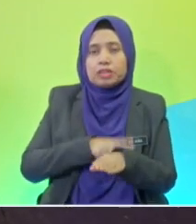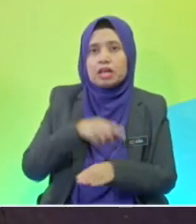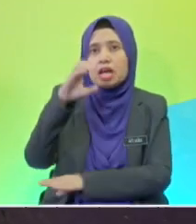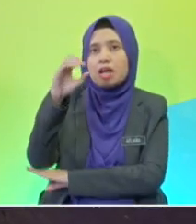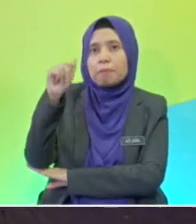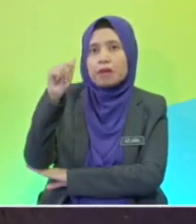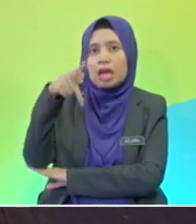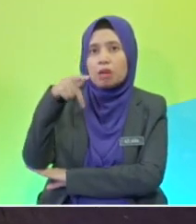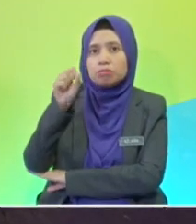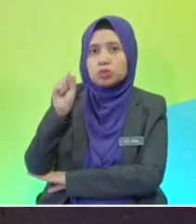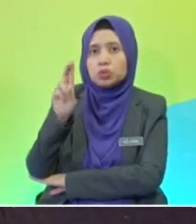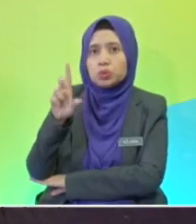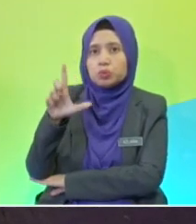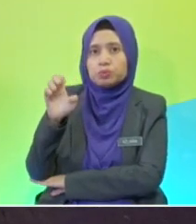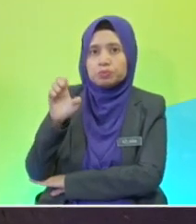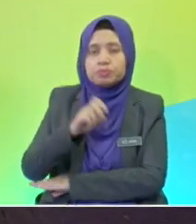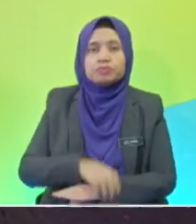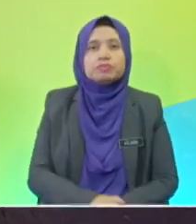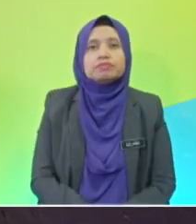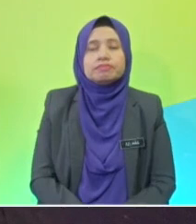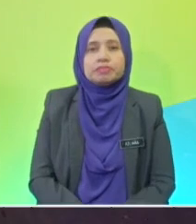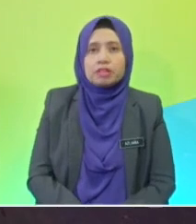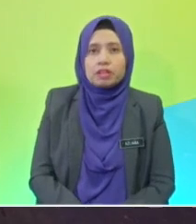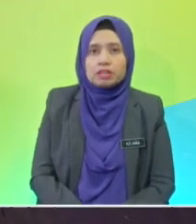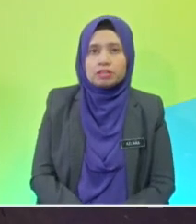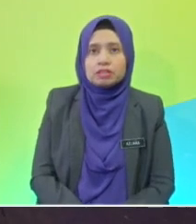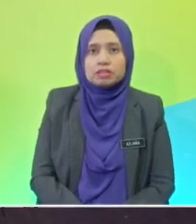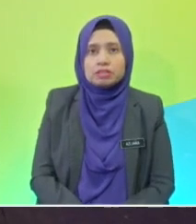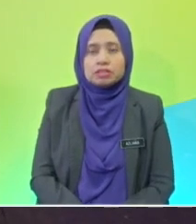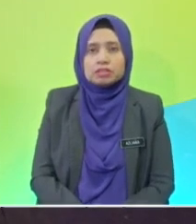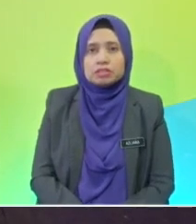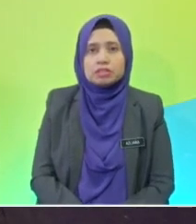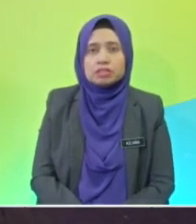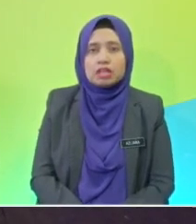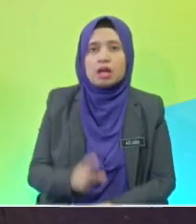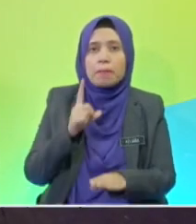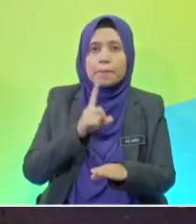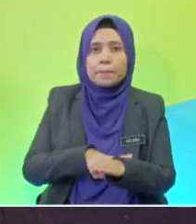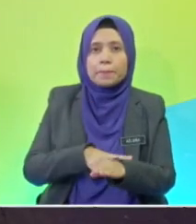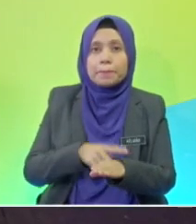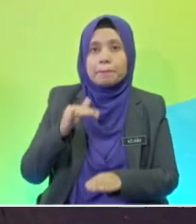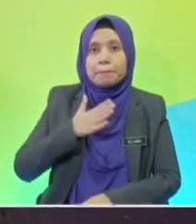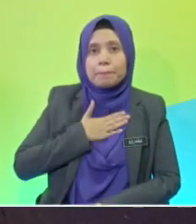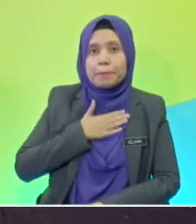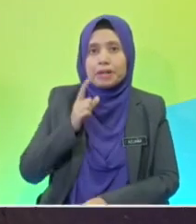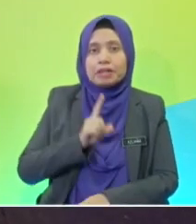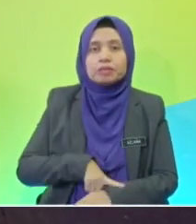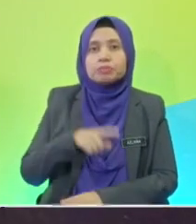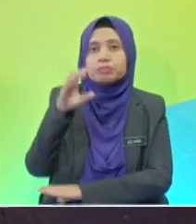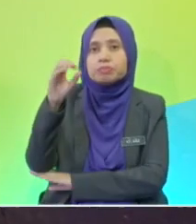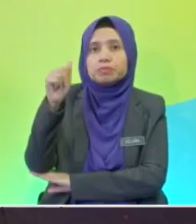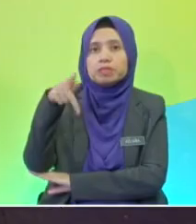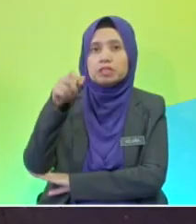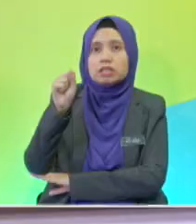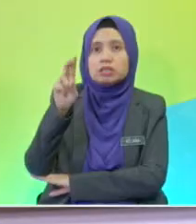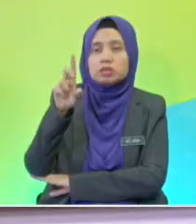Okay, we will show it to the audience here. Okay. Okay, alright. My time capsule. Yeah. This is just